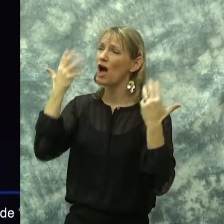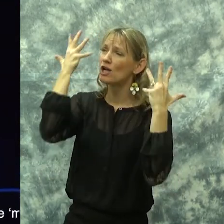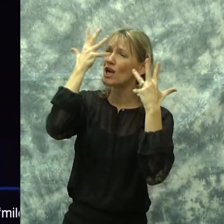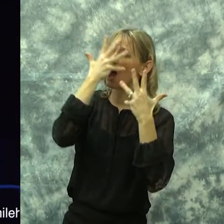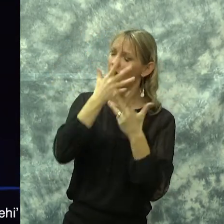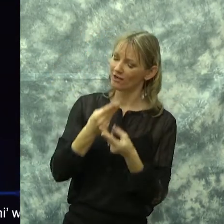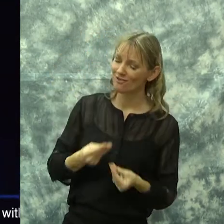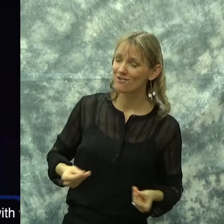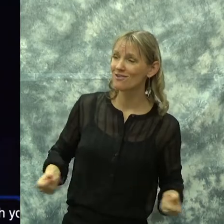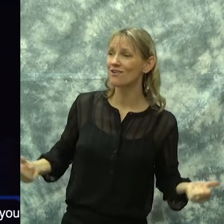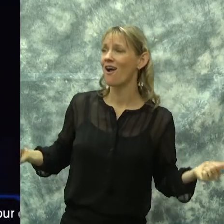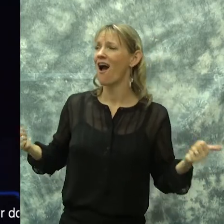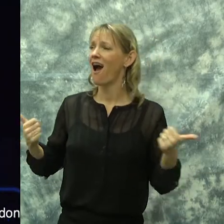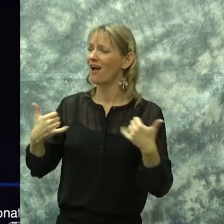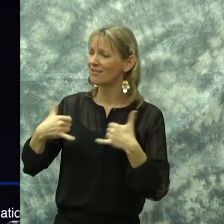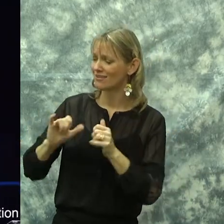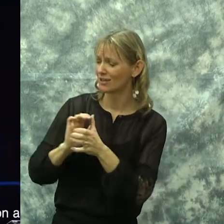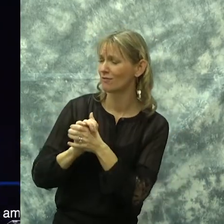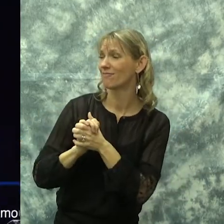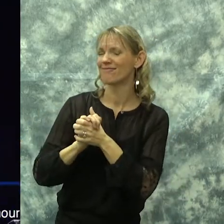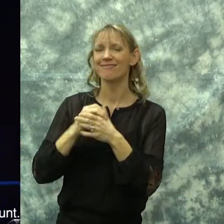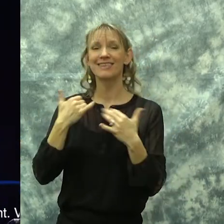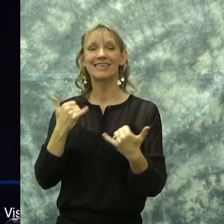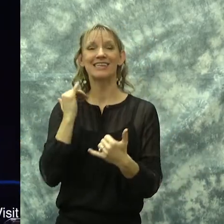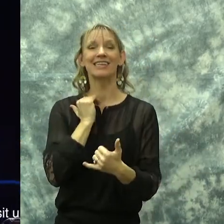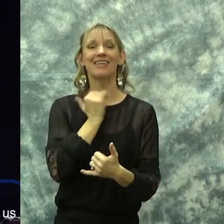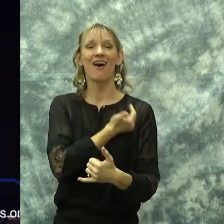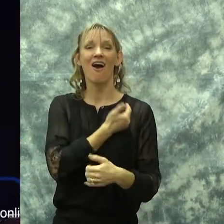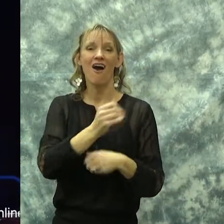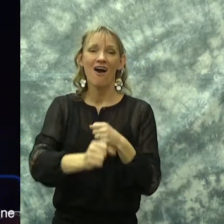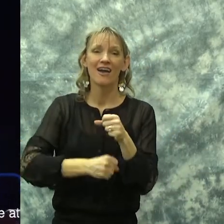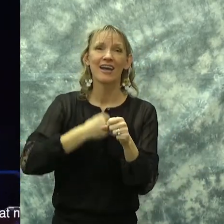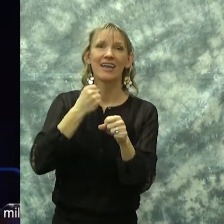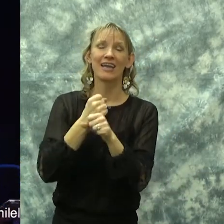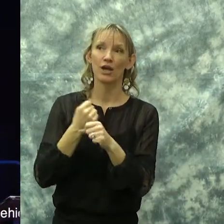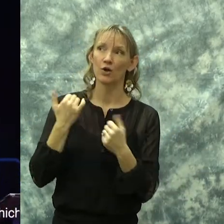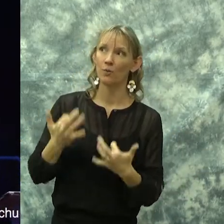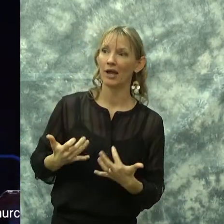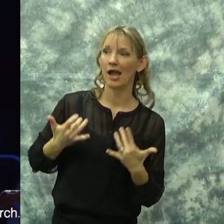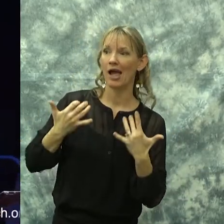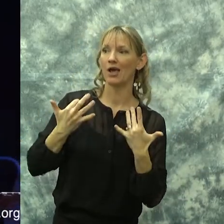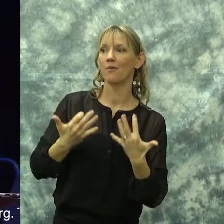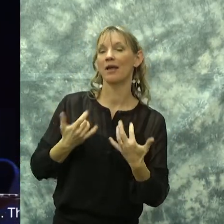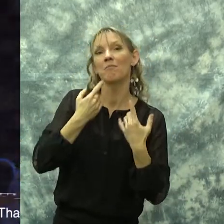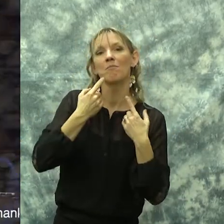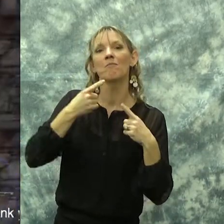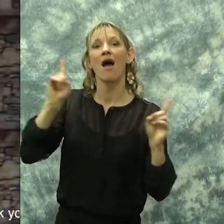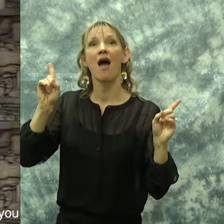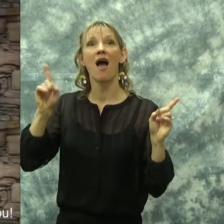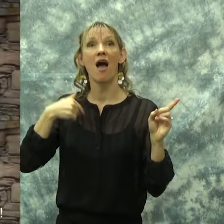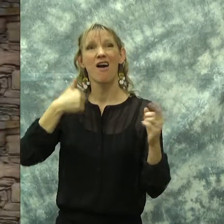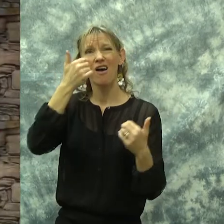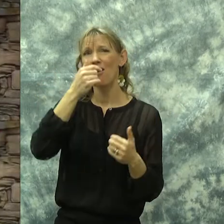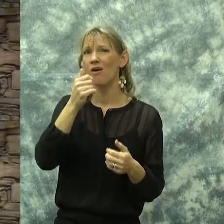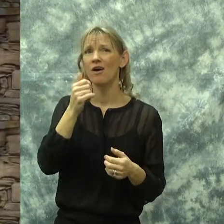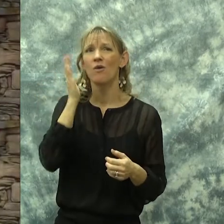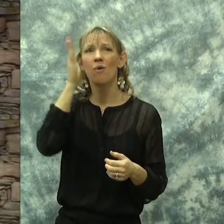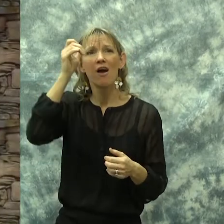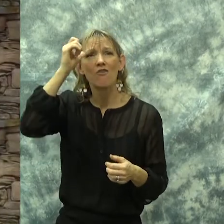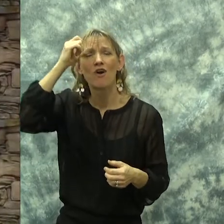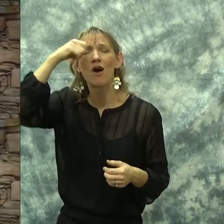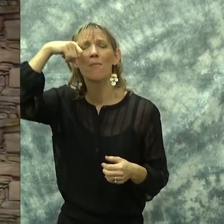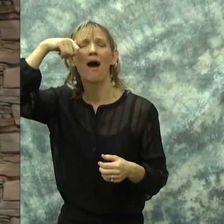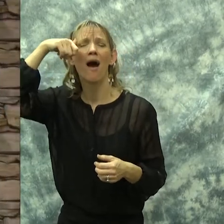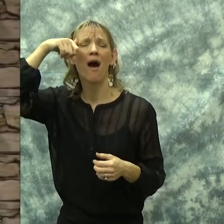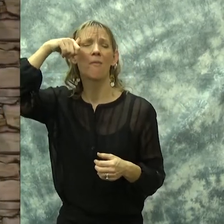gone. No, this will be our year. Took a long time to grow. And I won't forget the